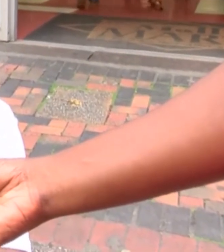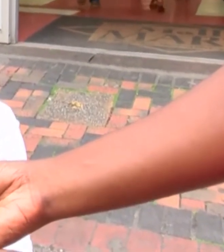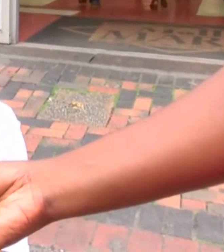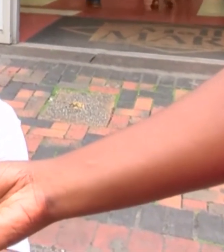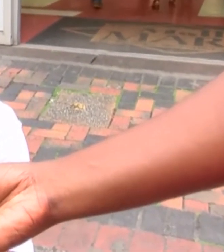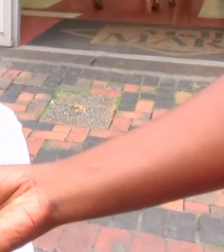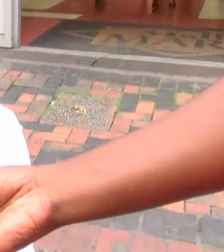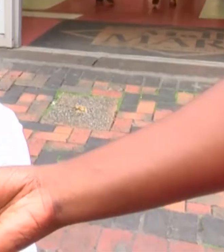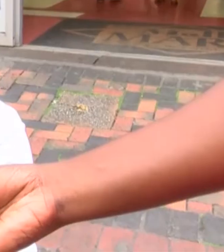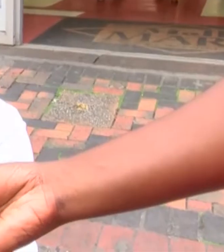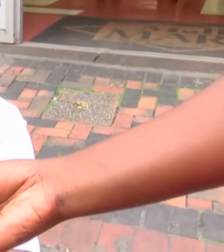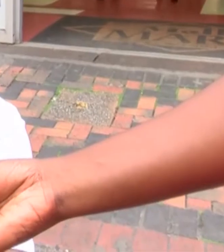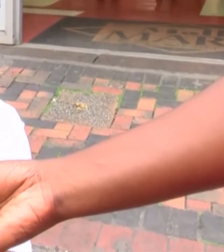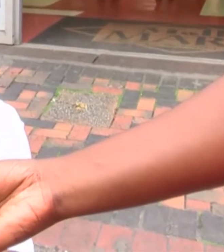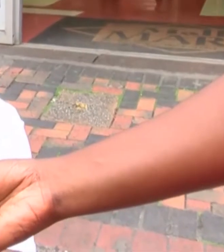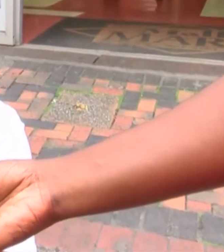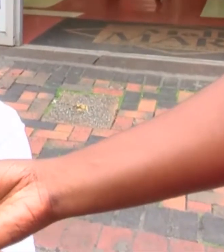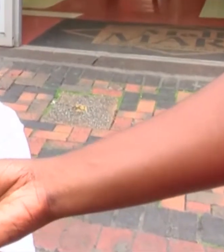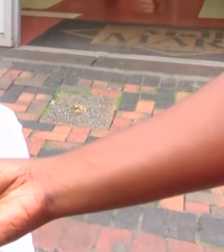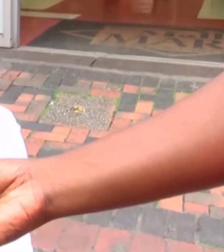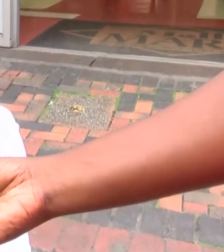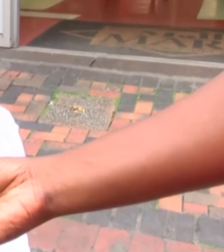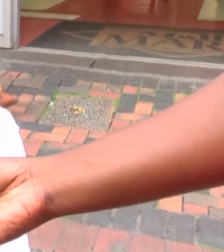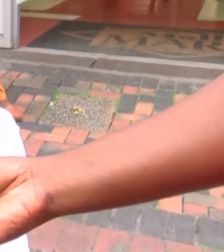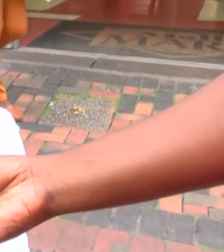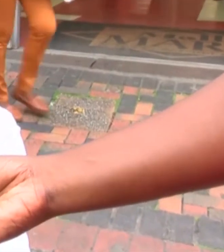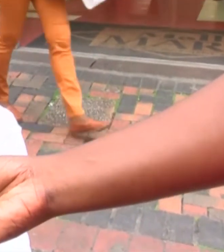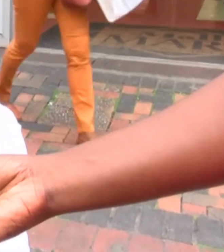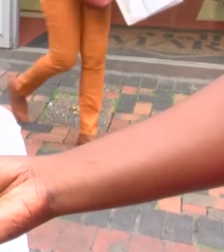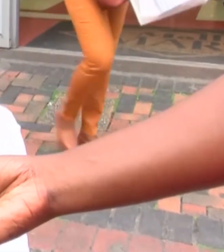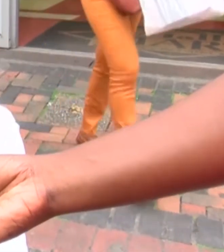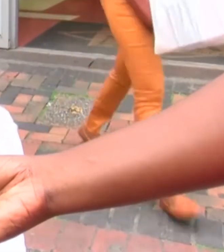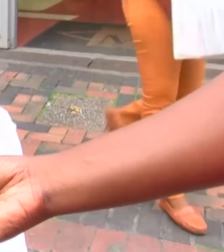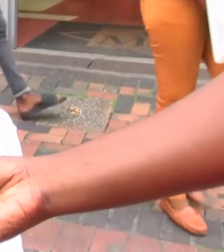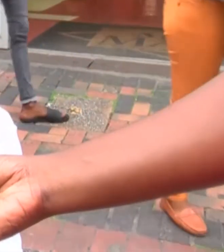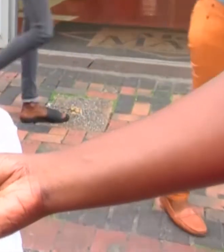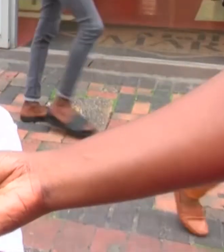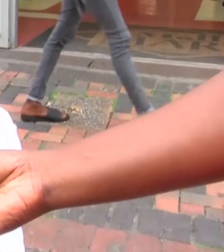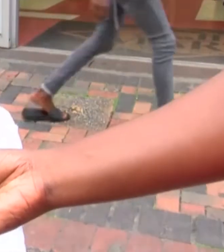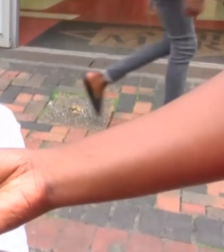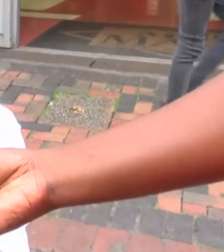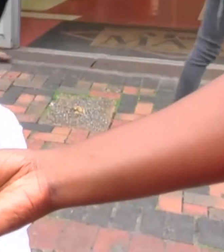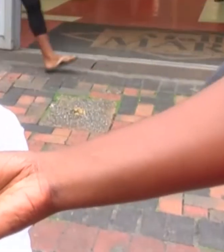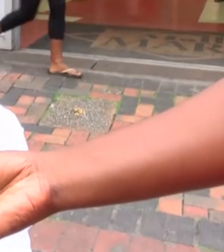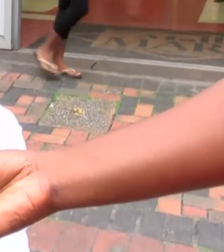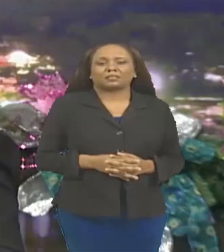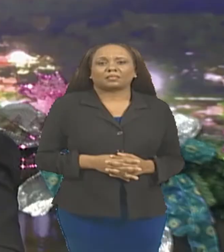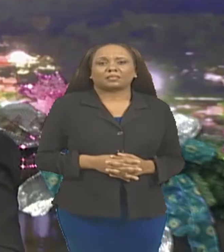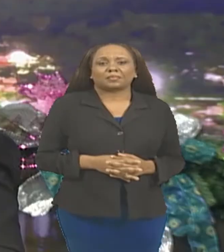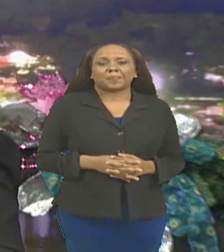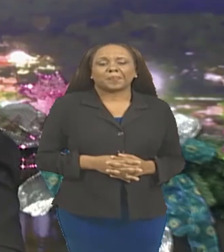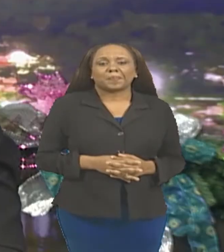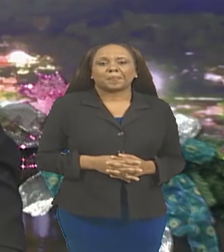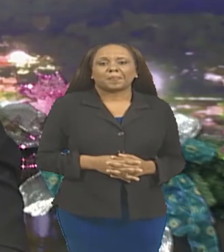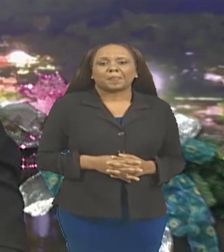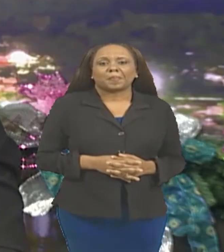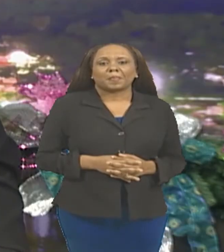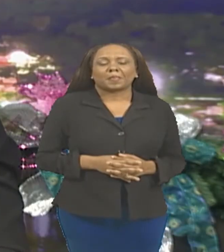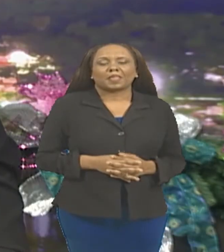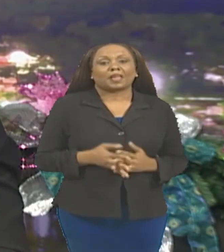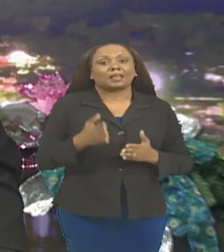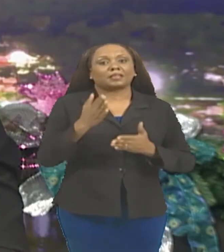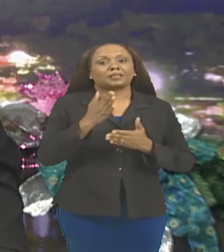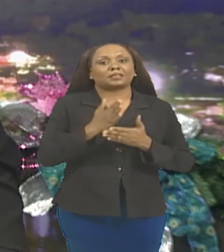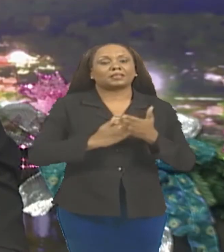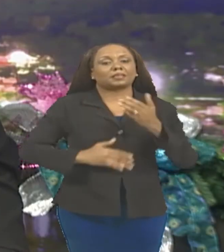more. Help one another instead of one corridor one another. That's the honest truth. That's all it is. And some